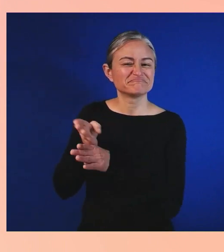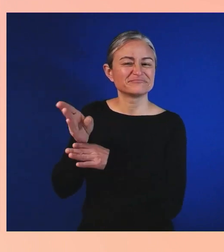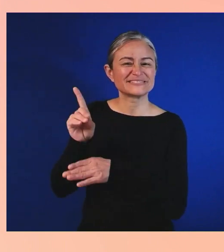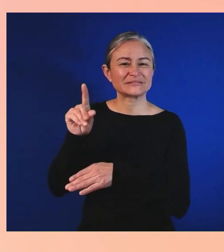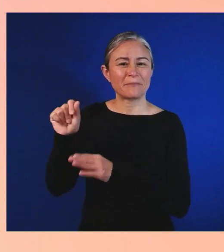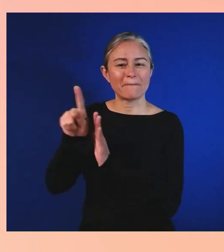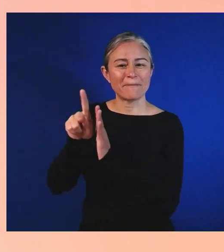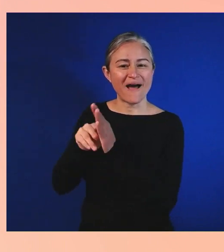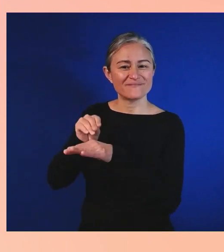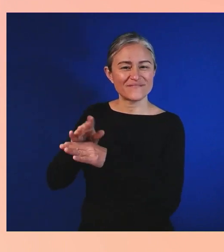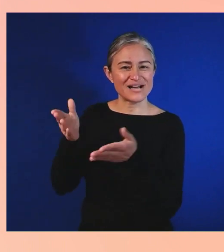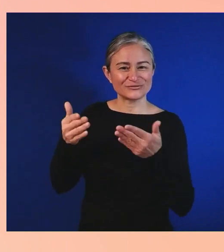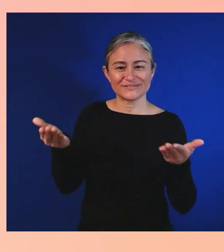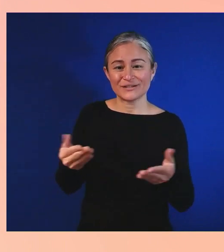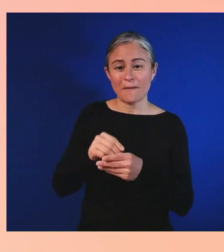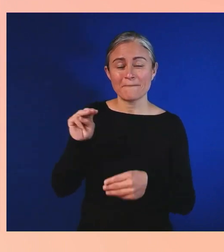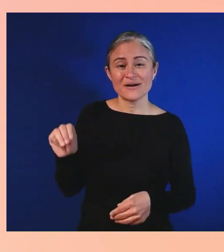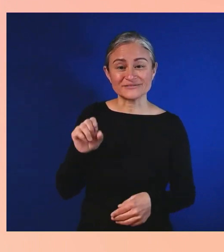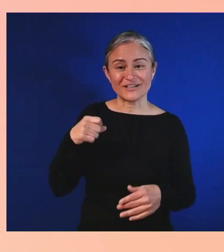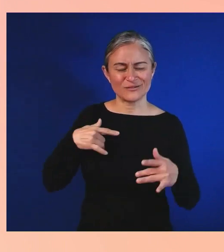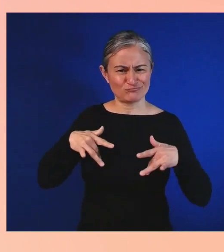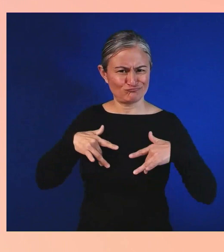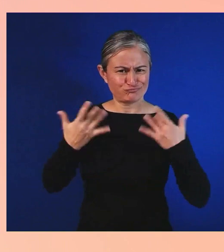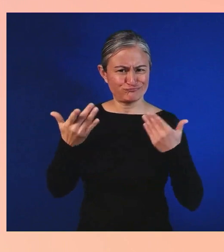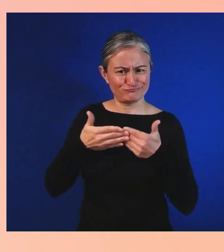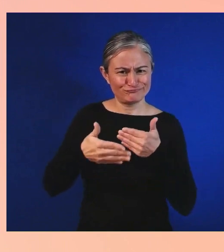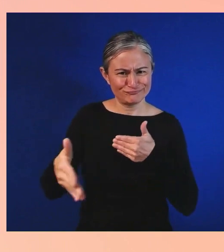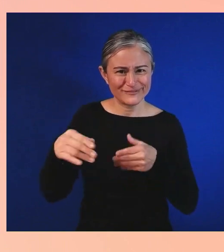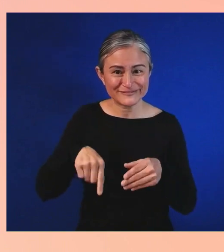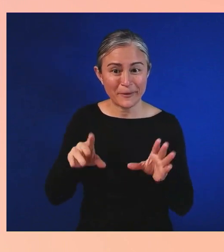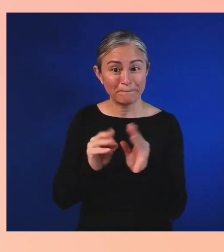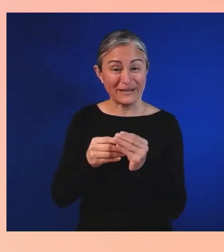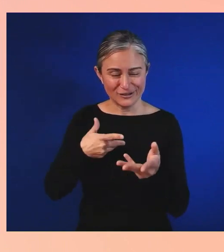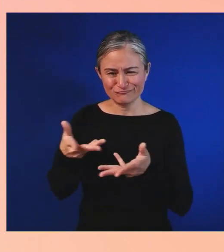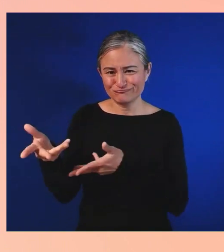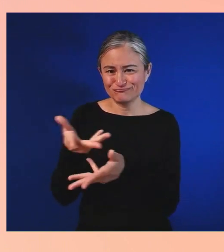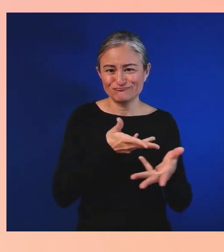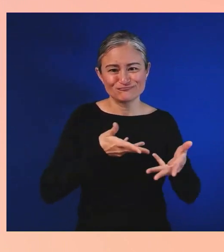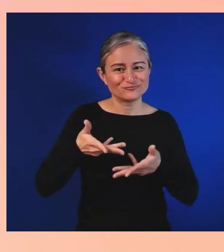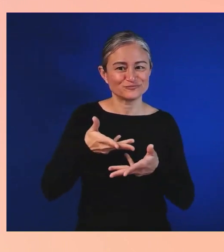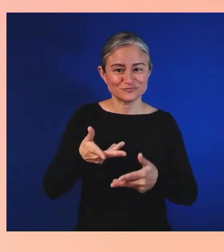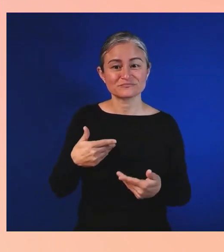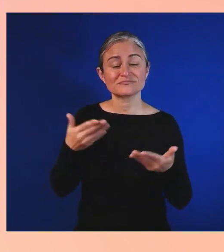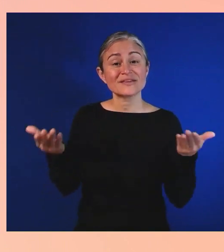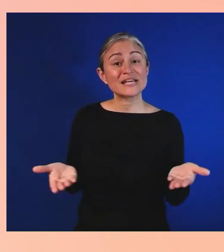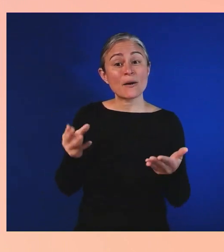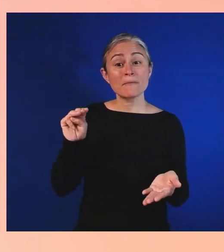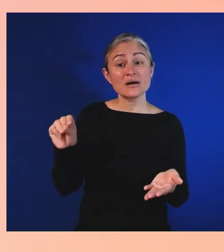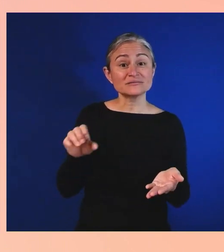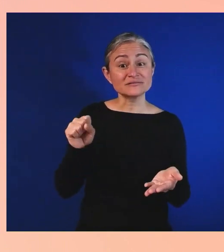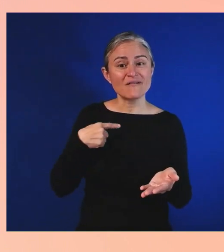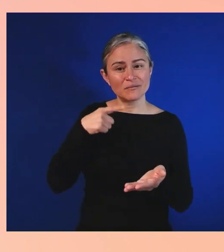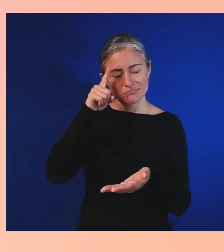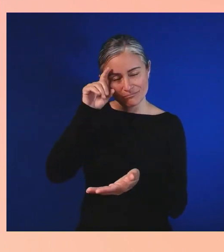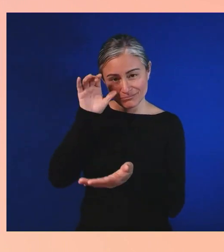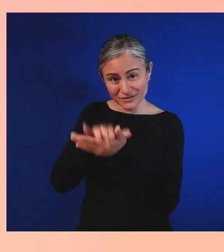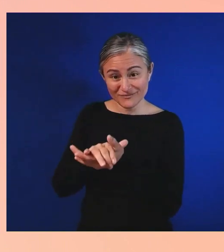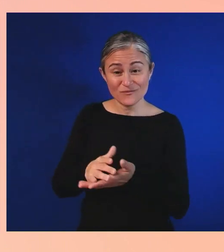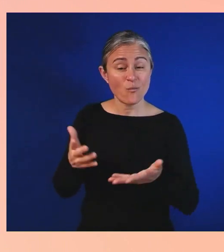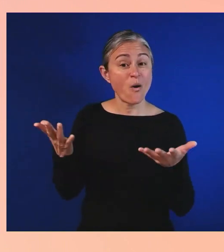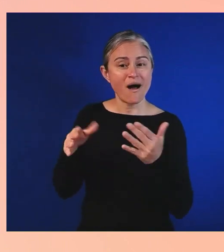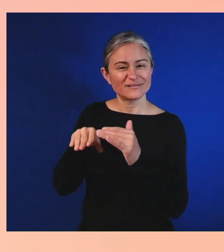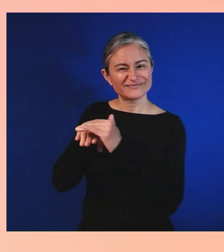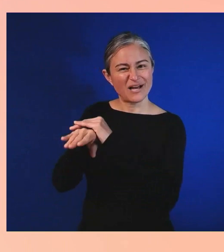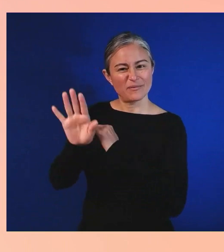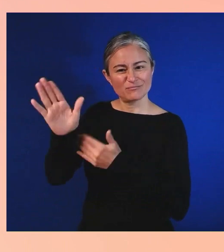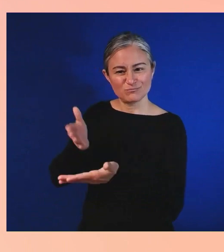session and this conversation. At Microsoft, we believe accessibility is a fundamental right, and together we need to